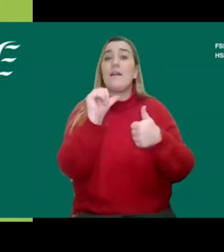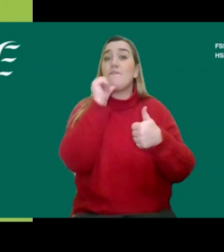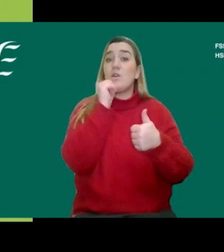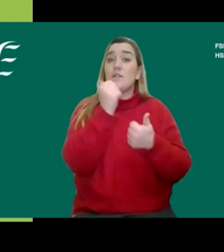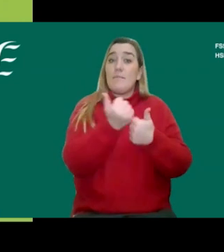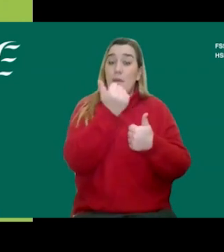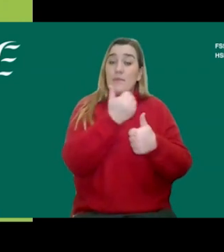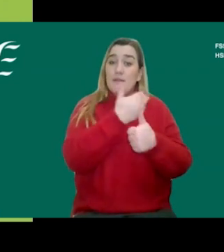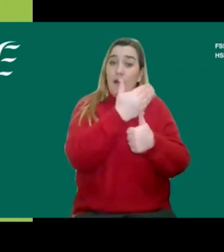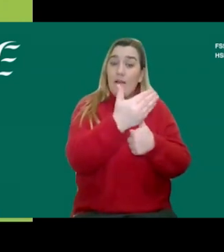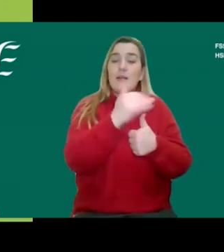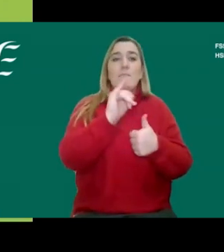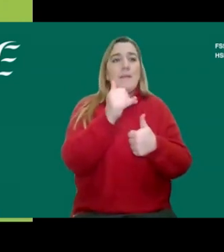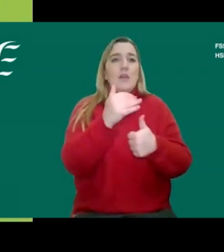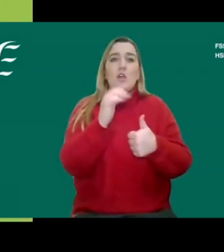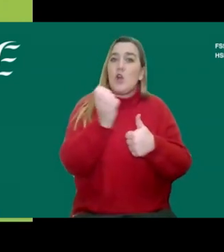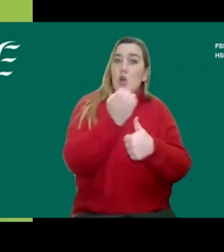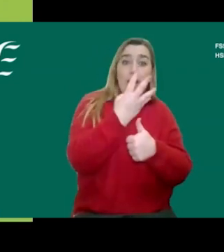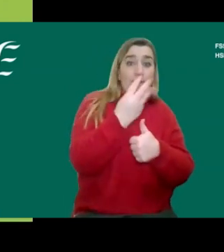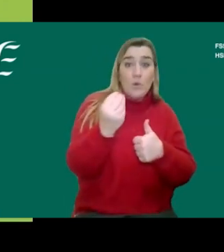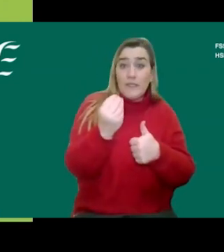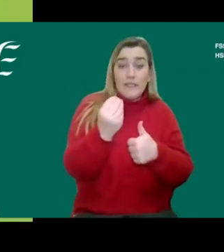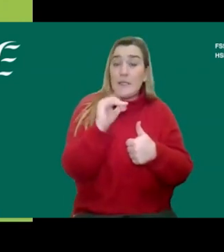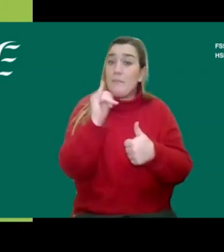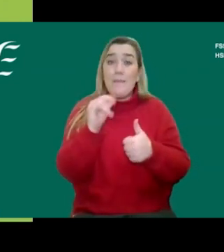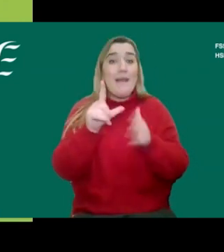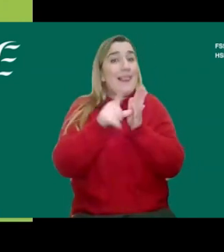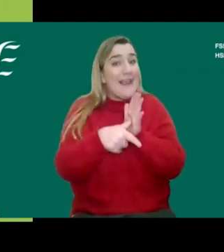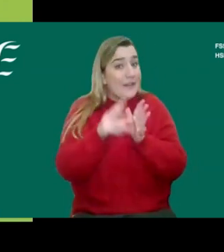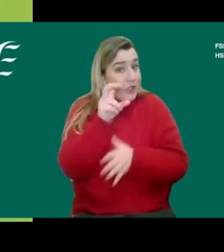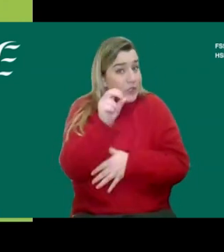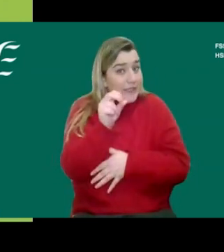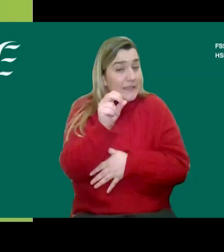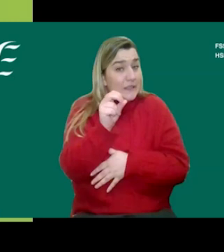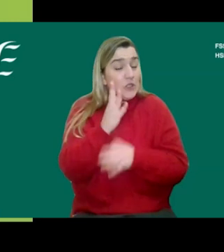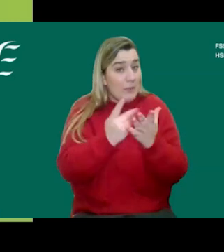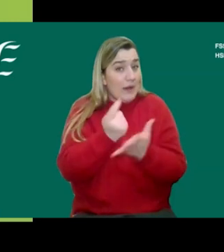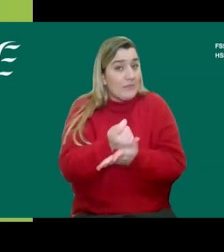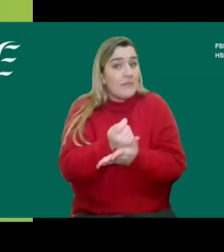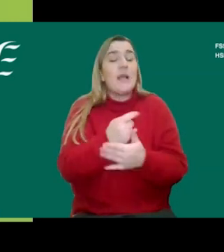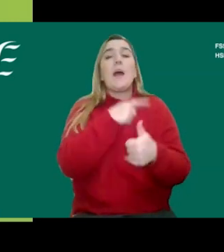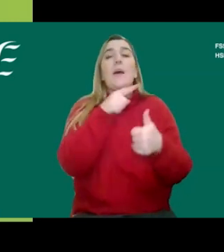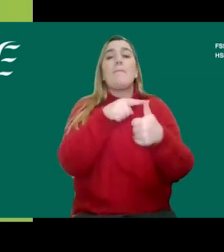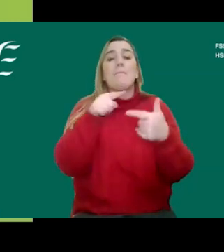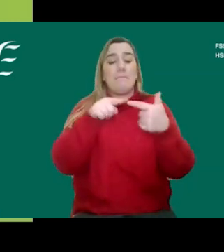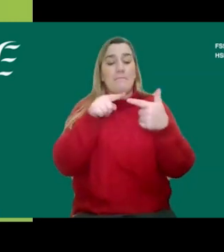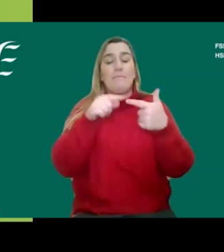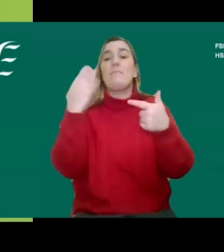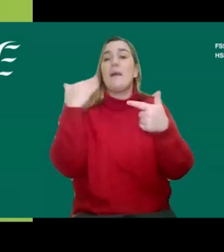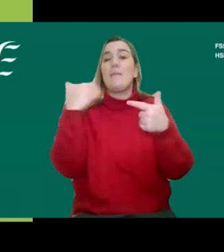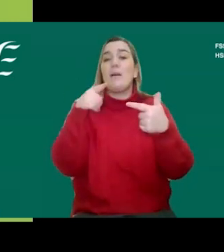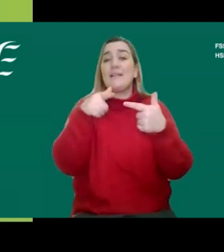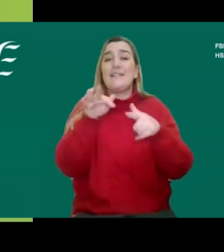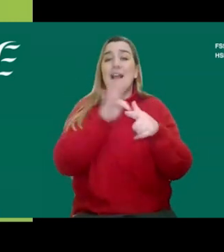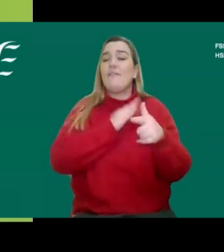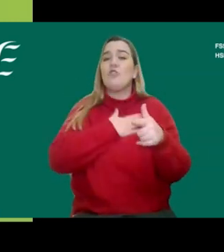start, and this can be in the early 40s, sometimes even in the late 30s. Menopause itself is just defined